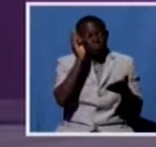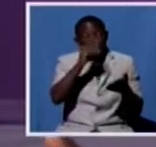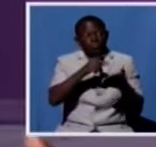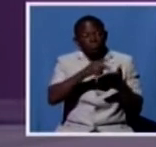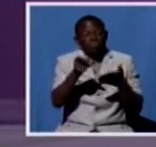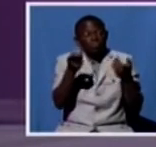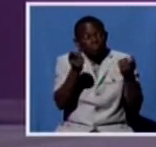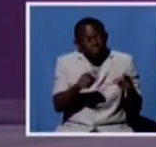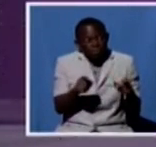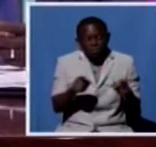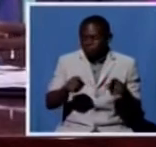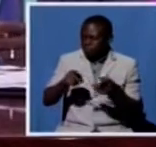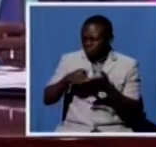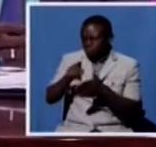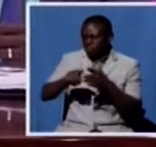It's a 10-year